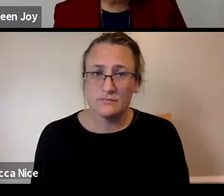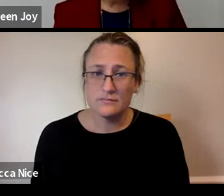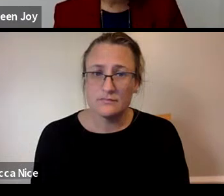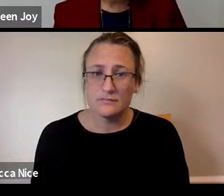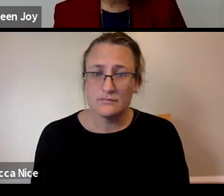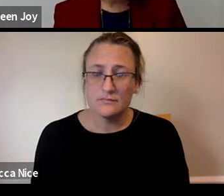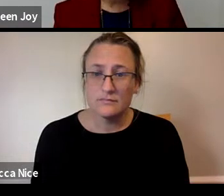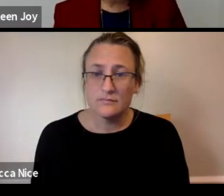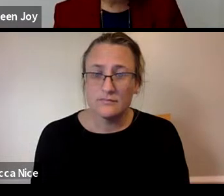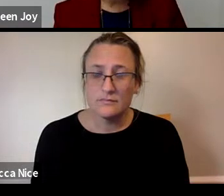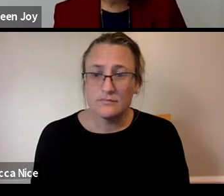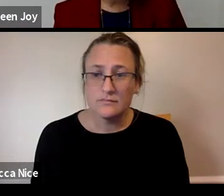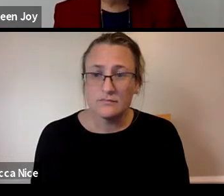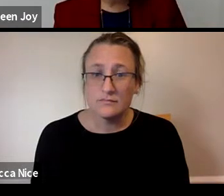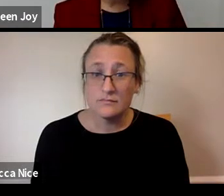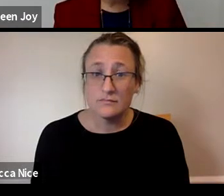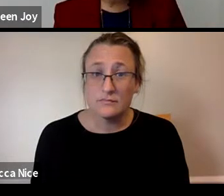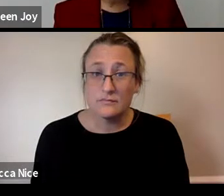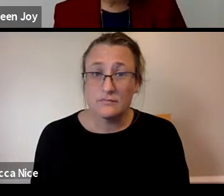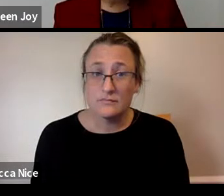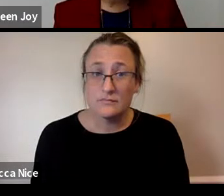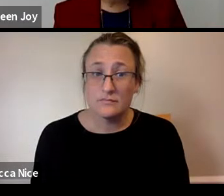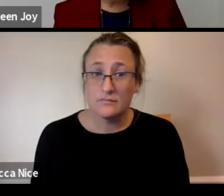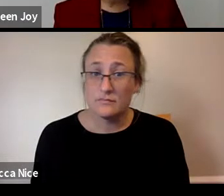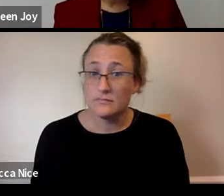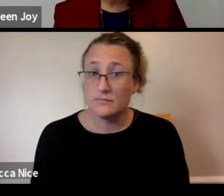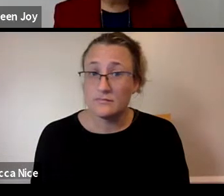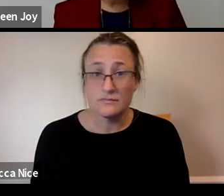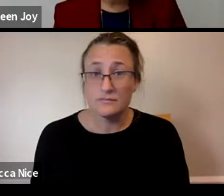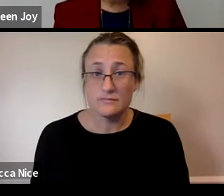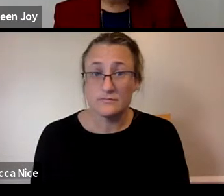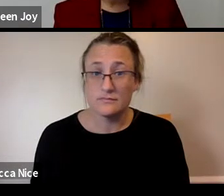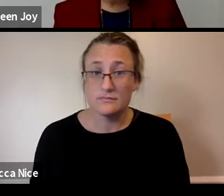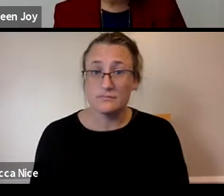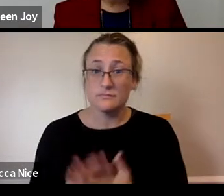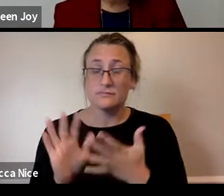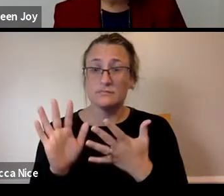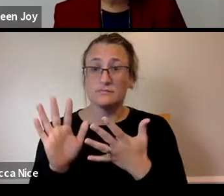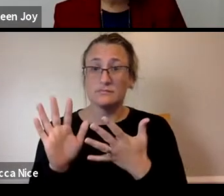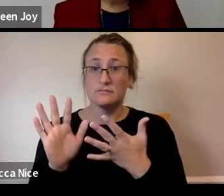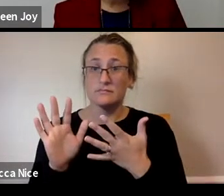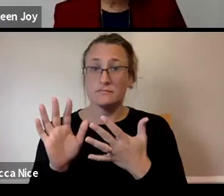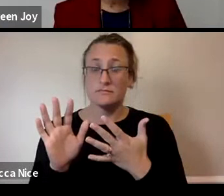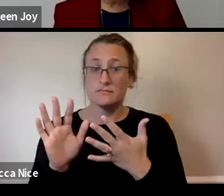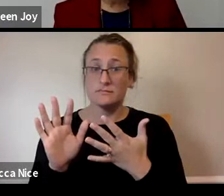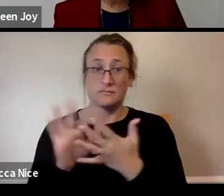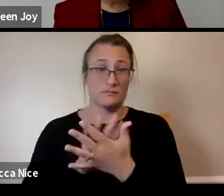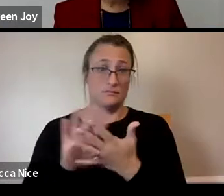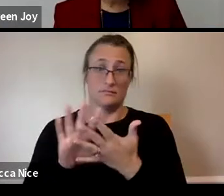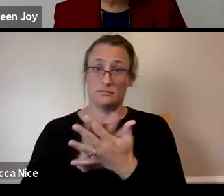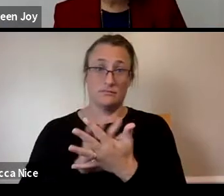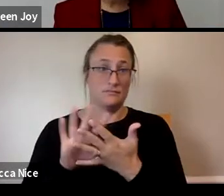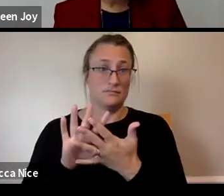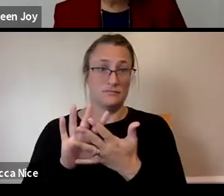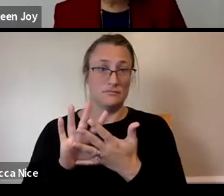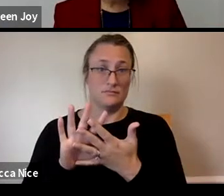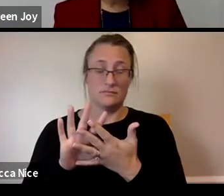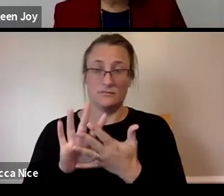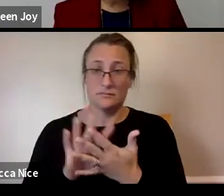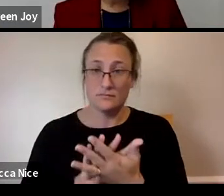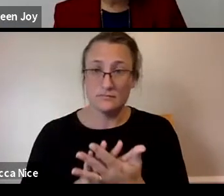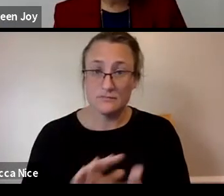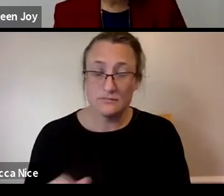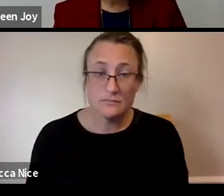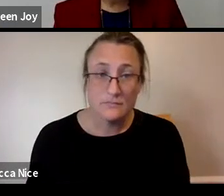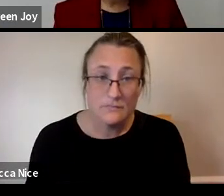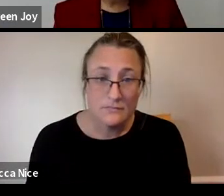suffering right now in this pandemic. Queens is suffering for a long time. New York is suffering for a long time. The country is suffering for a while because of